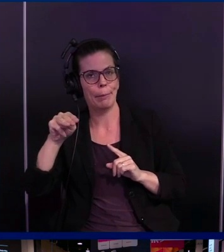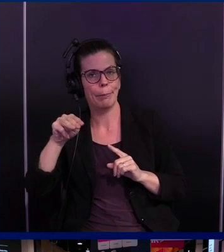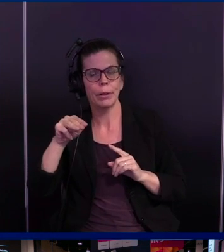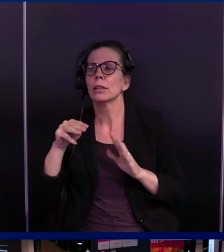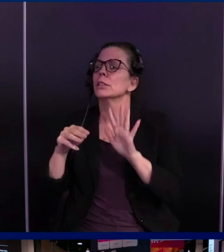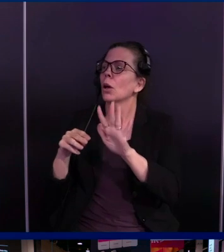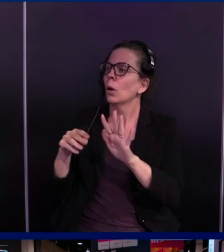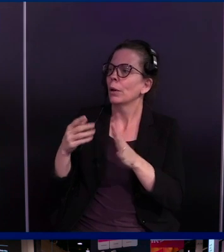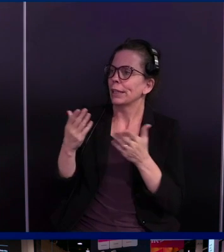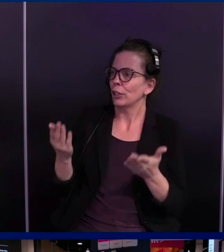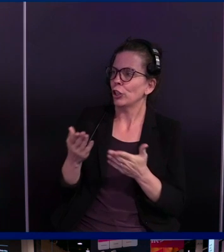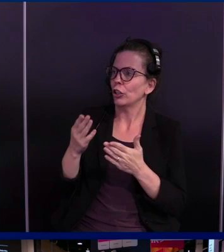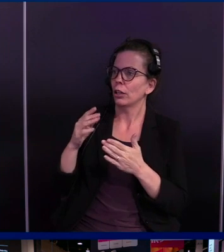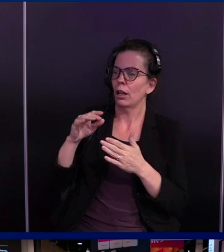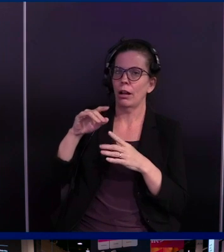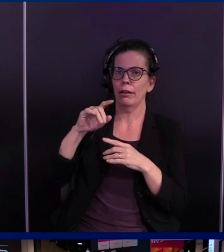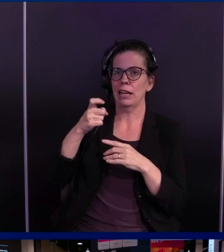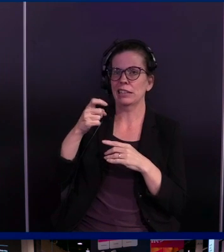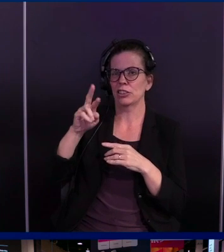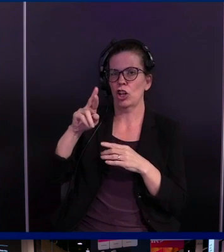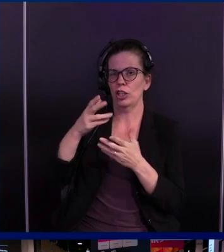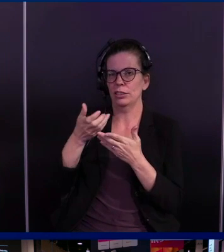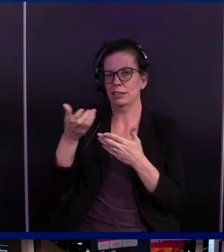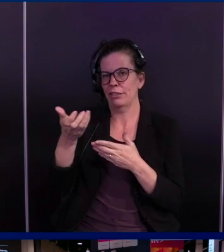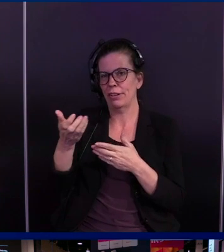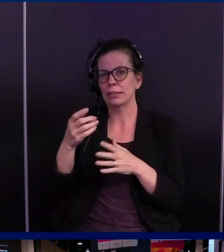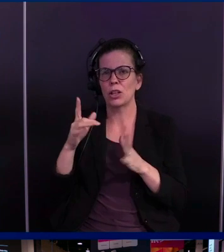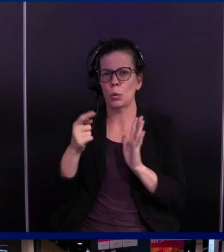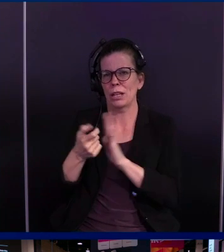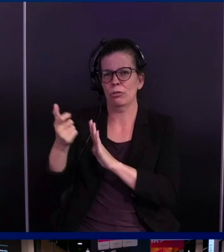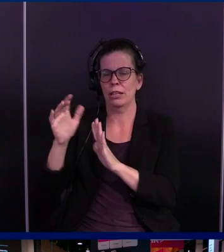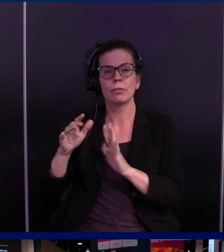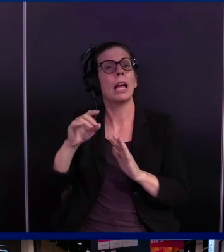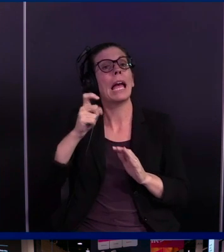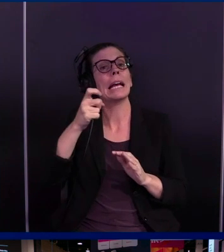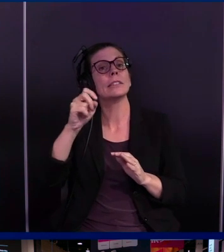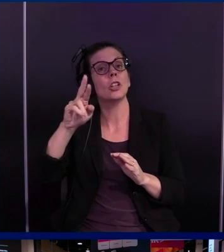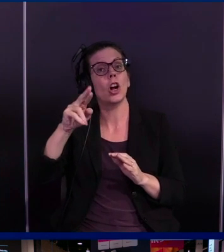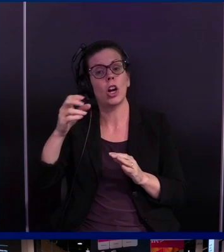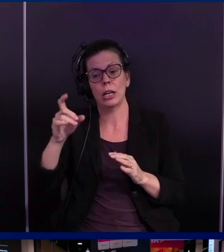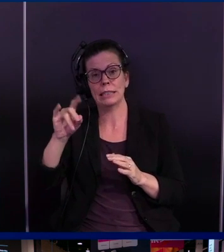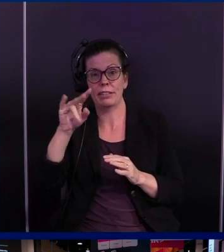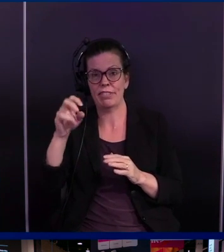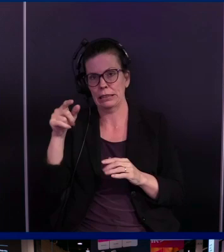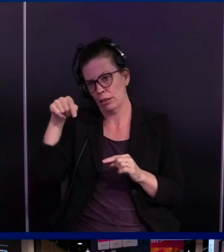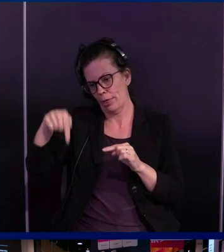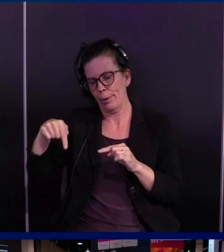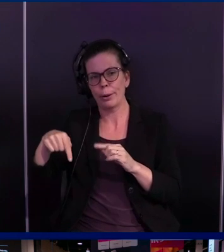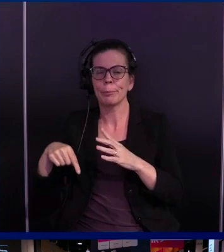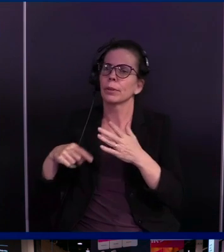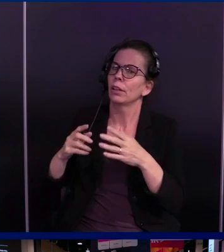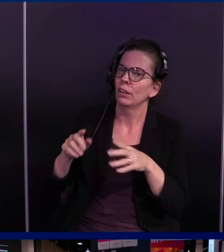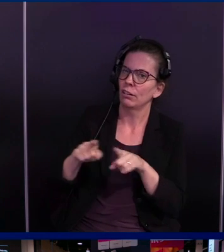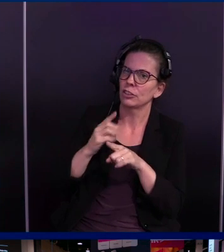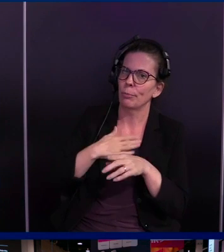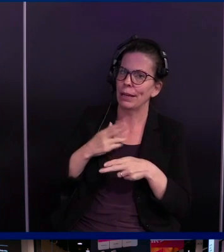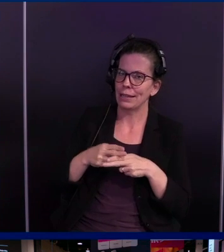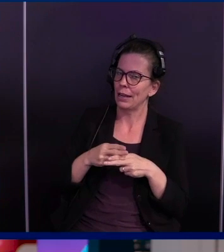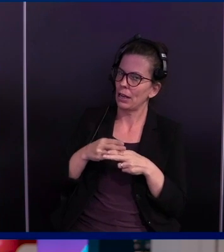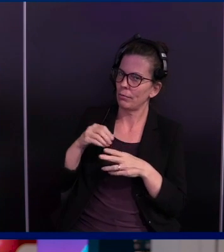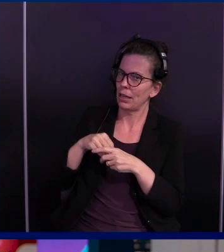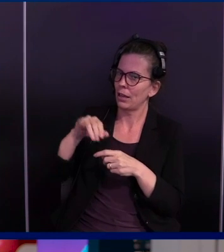So here on the XR device, let's get rid of that. The XR device is down here on the bottom. It's also got my name in it.